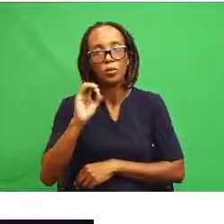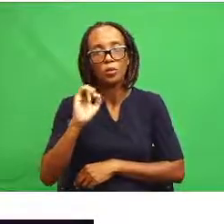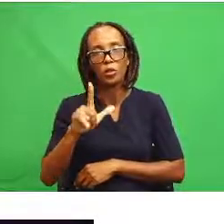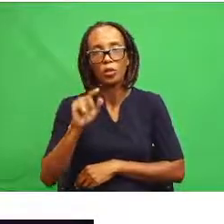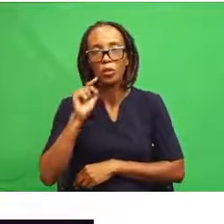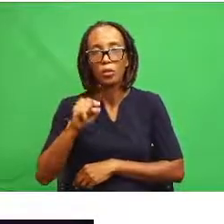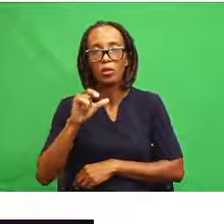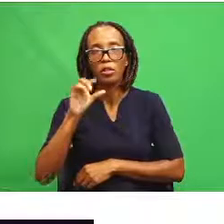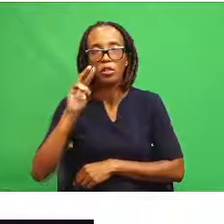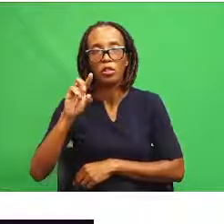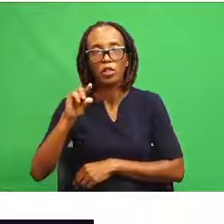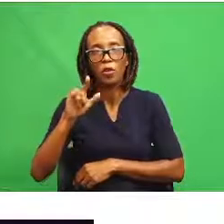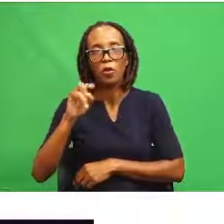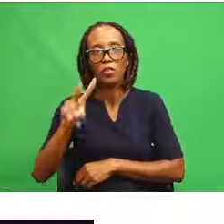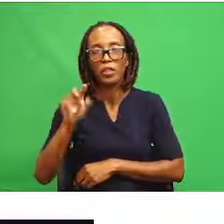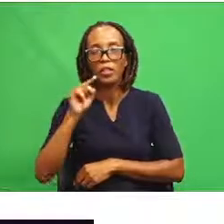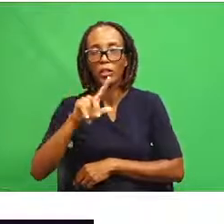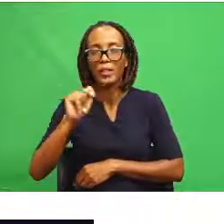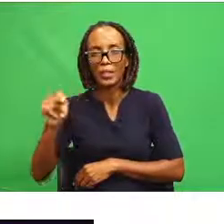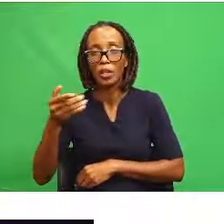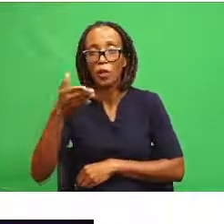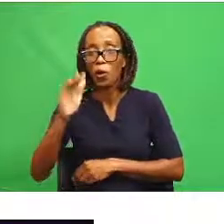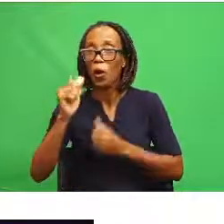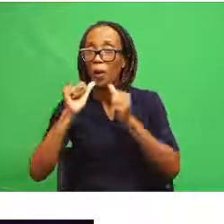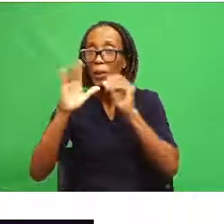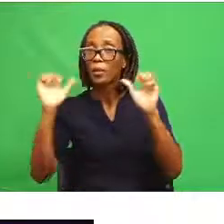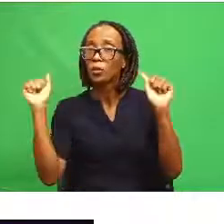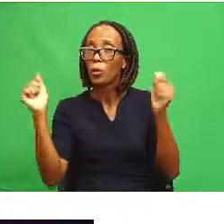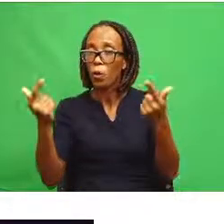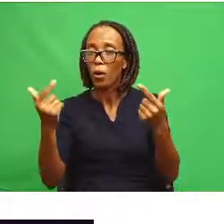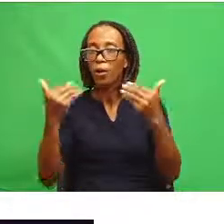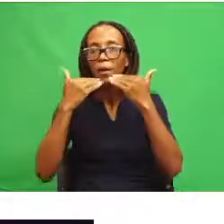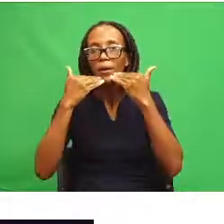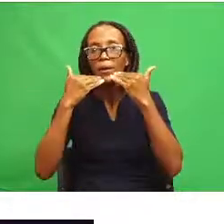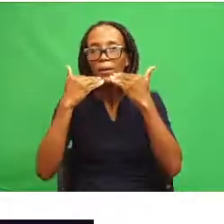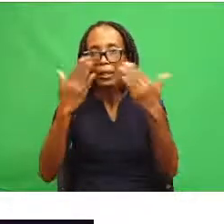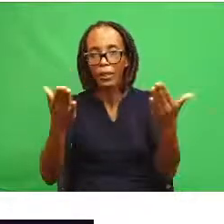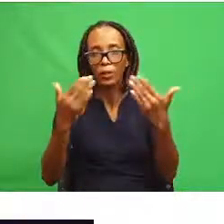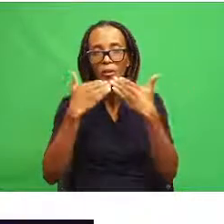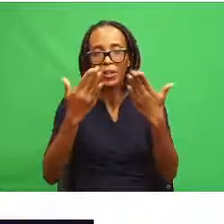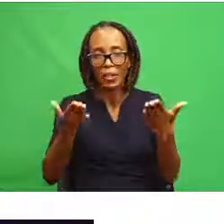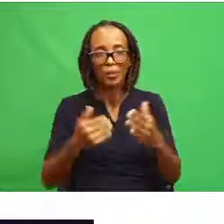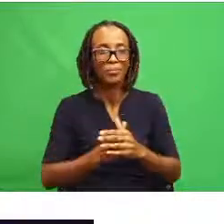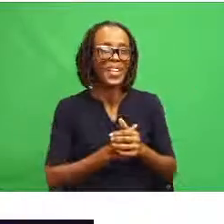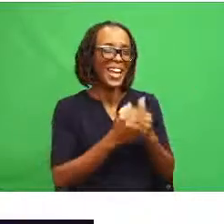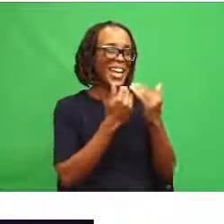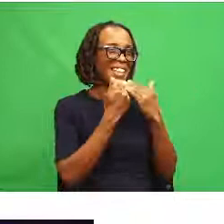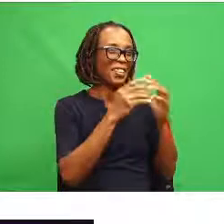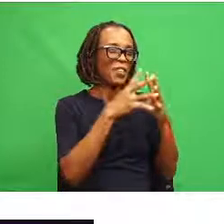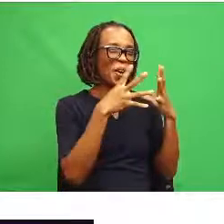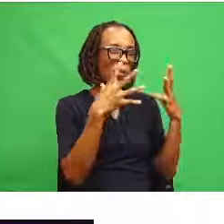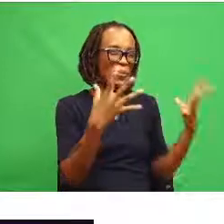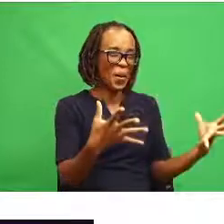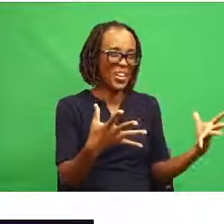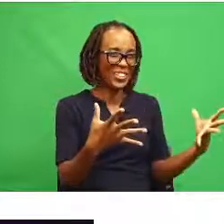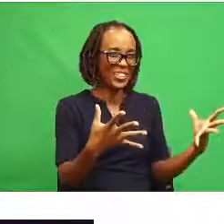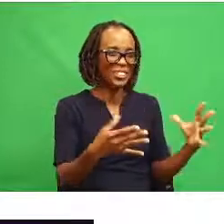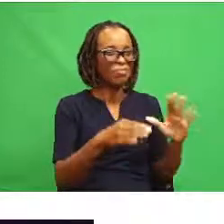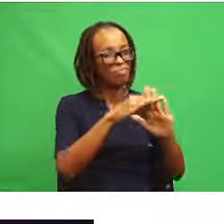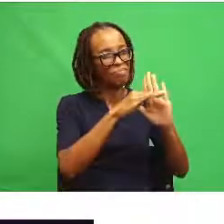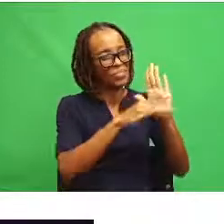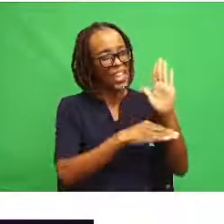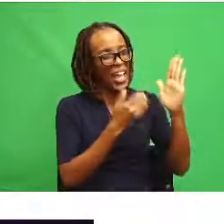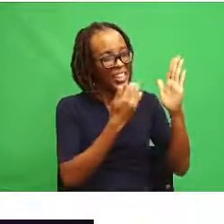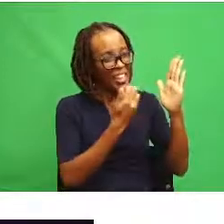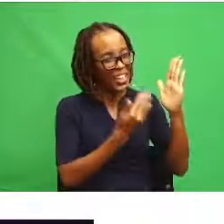www.social.gov.tt. May God bless all of you, and thank you. Thank you very much for that vote of thanks. That is